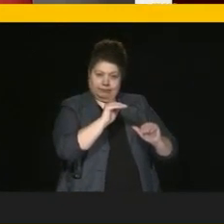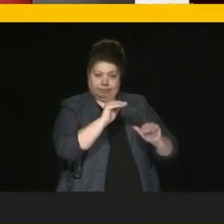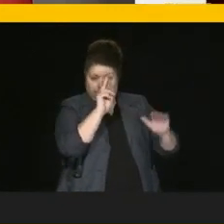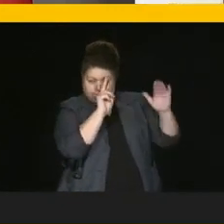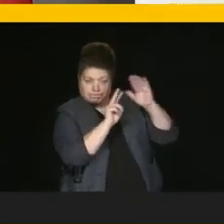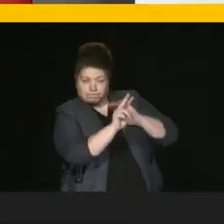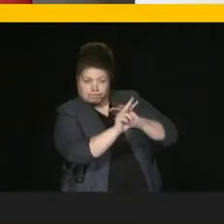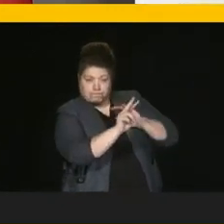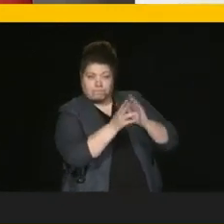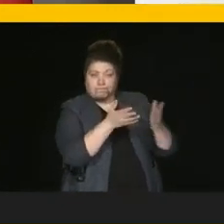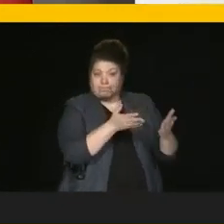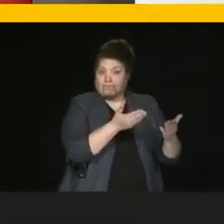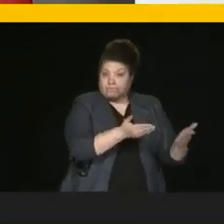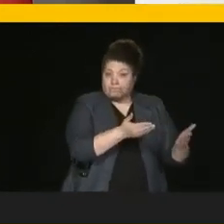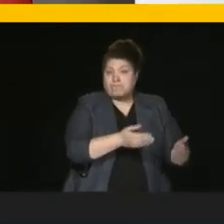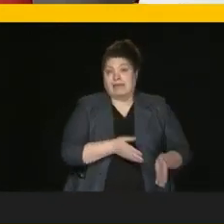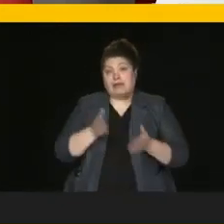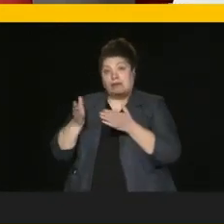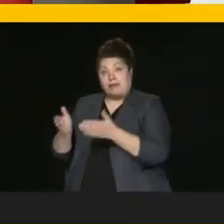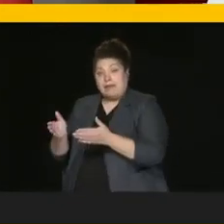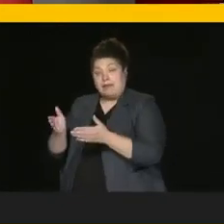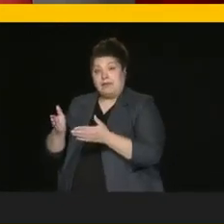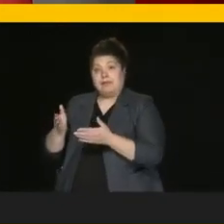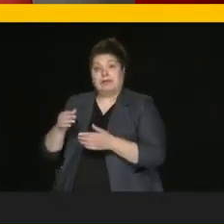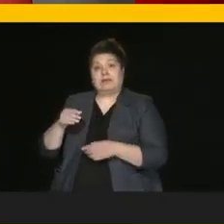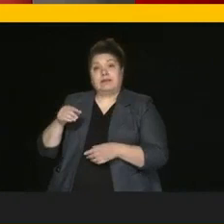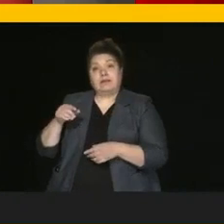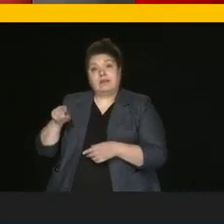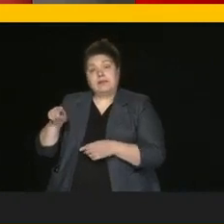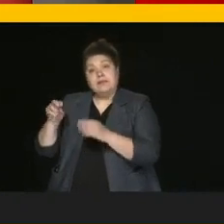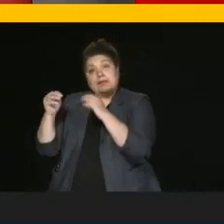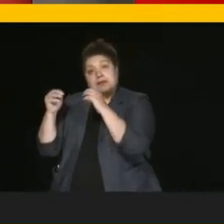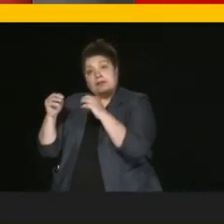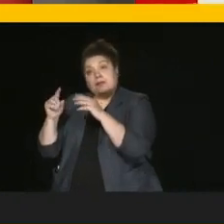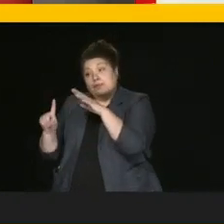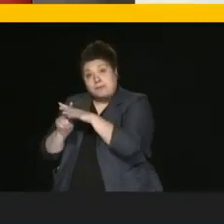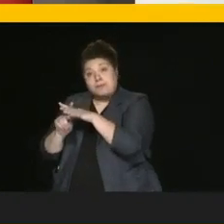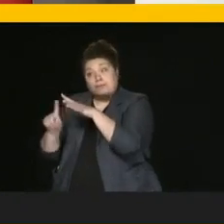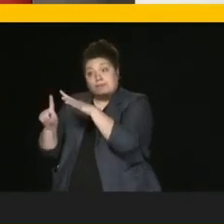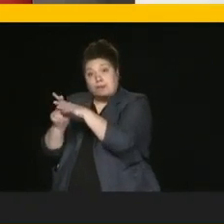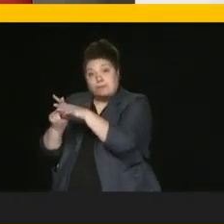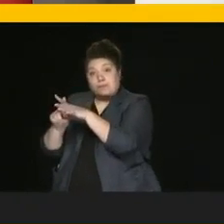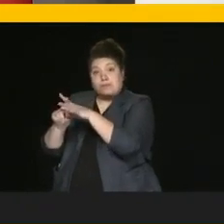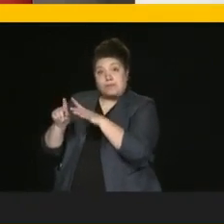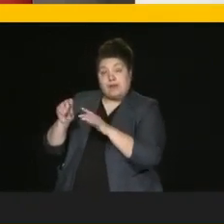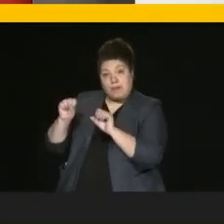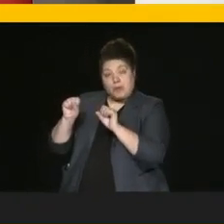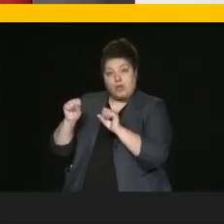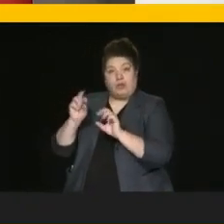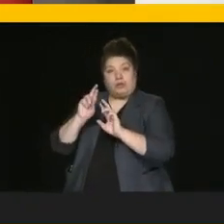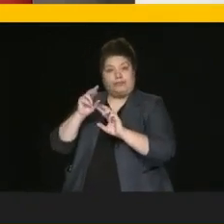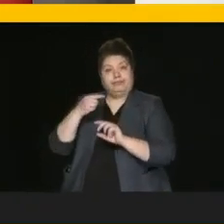Dynamic models allow for a longer-term view using our knowledge of how the virus behaves,